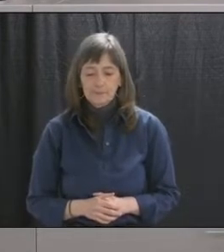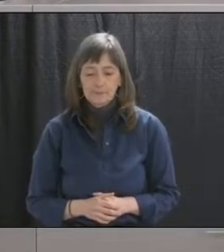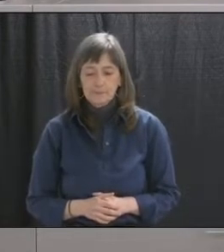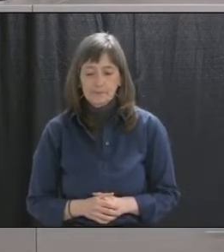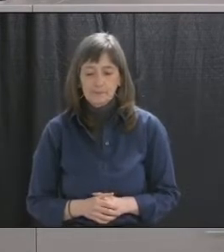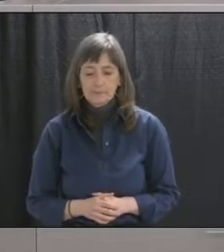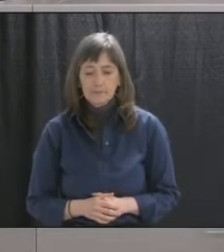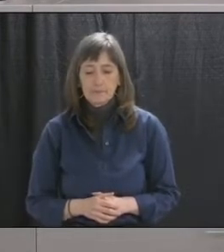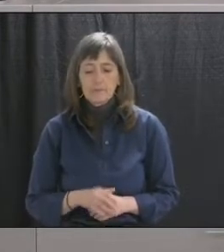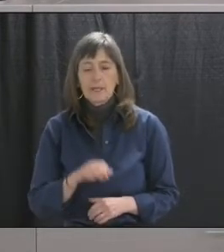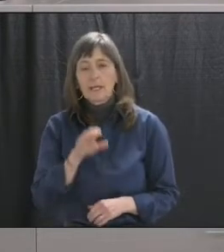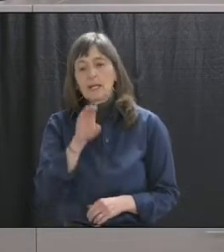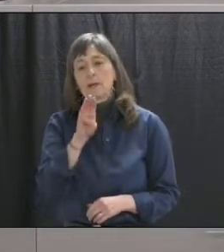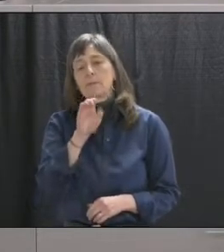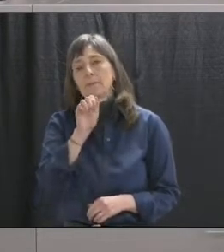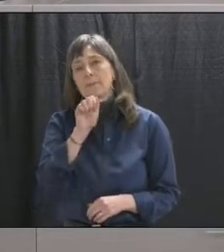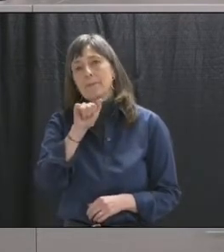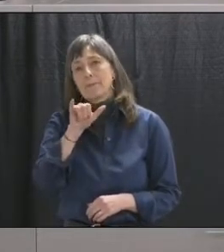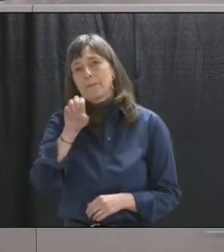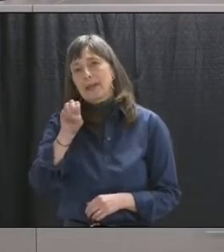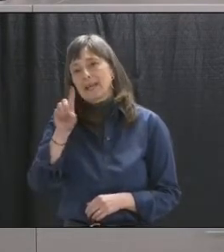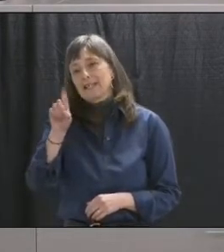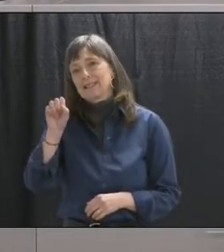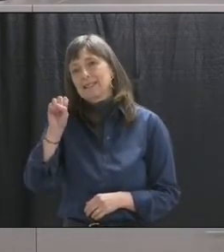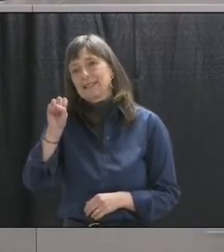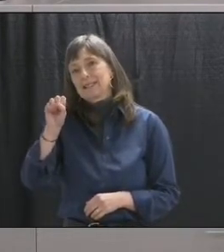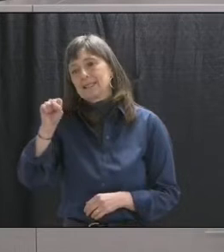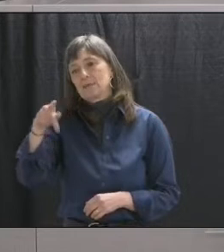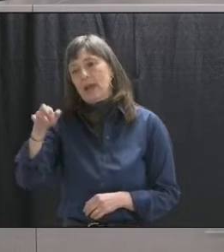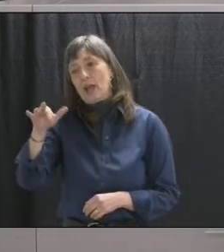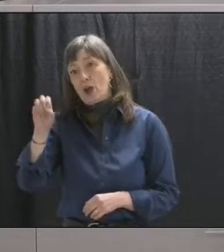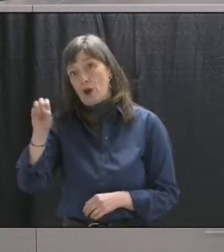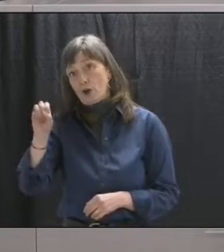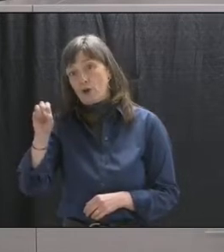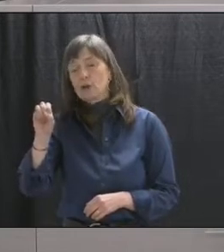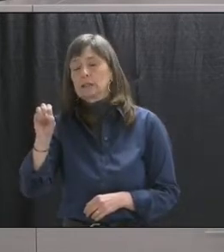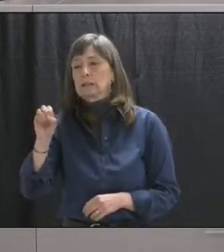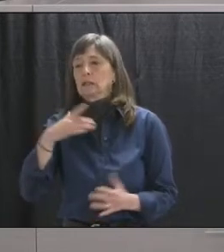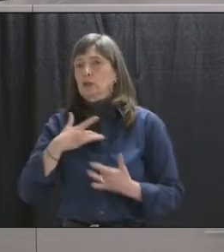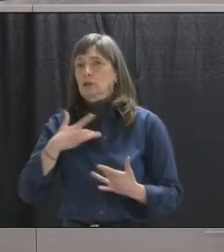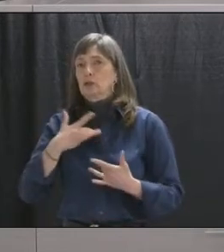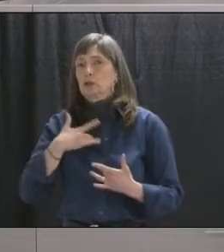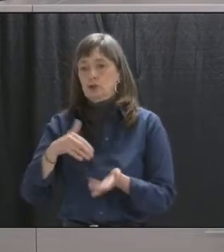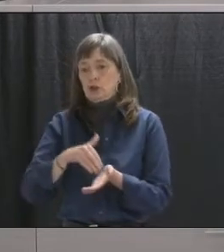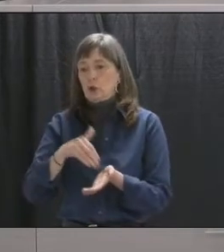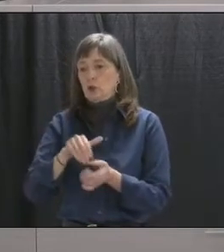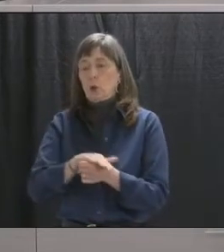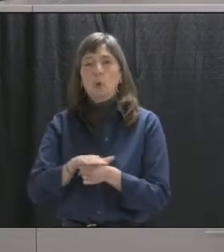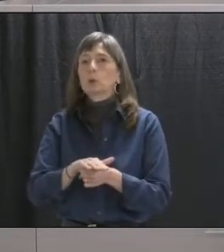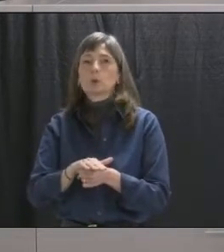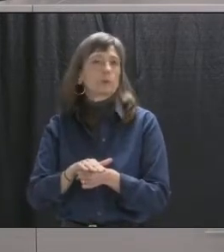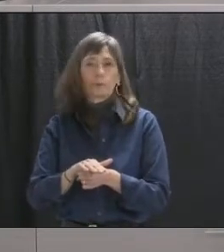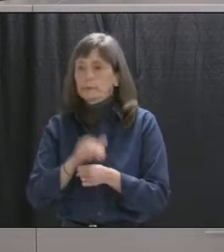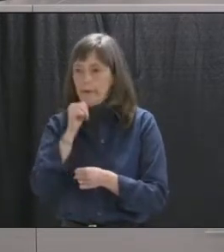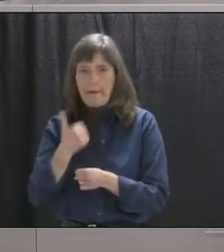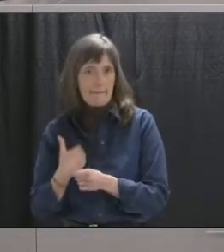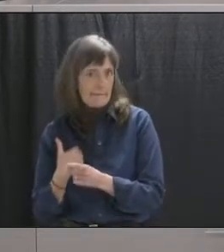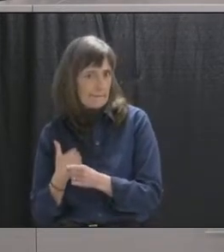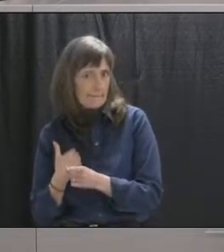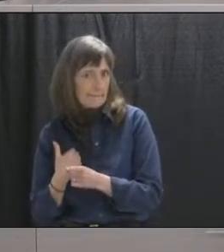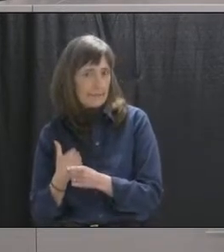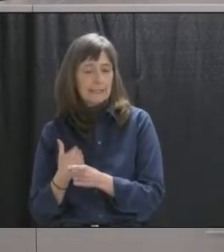In Bay Despair, there are concerns about access to local doctors. In fact, there isn't access to local doctors at a time when a